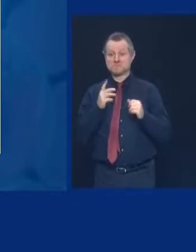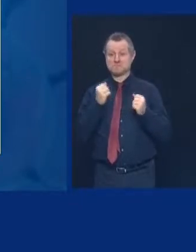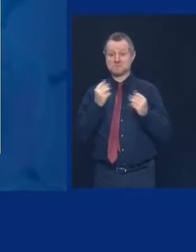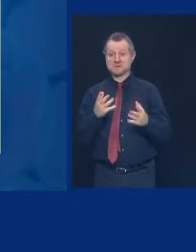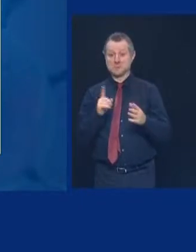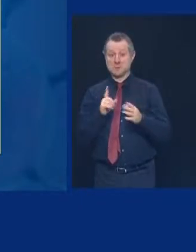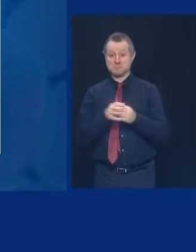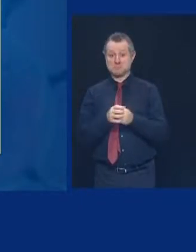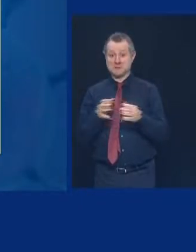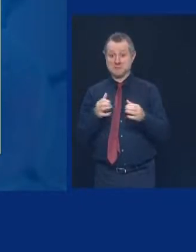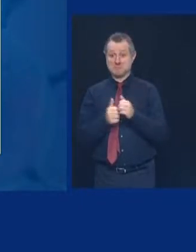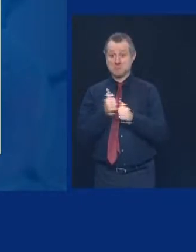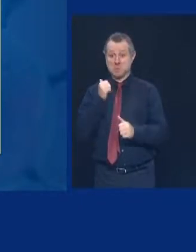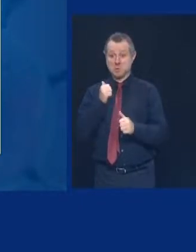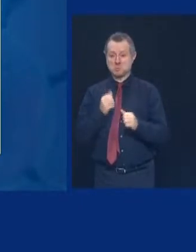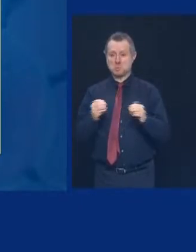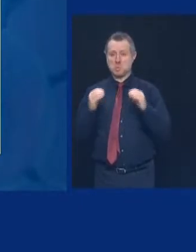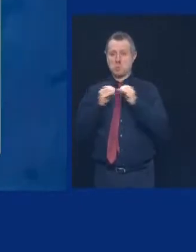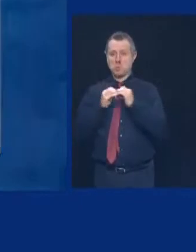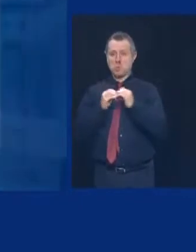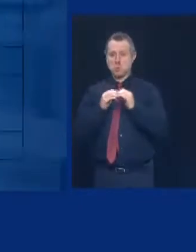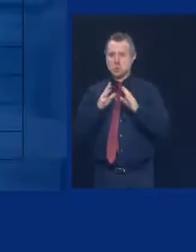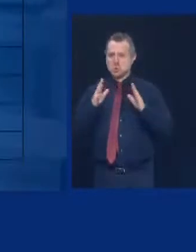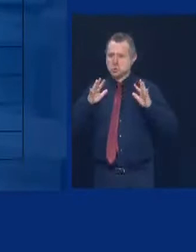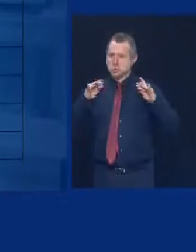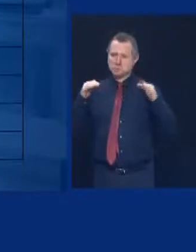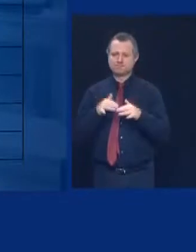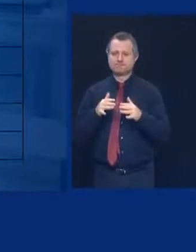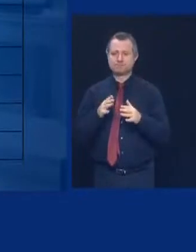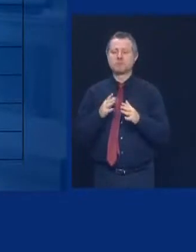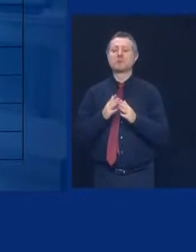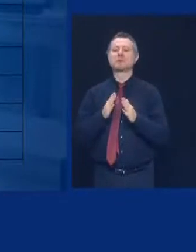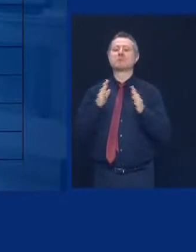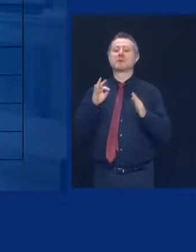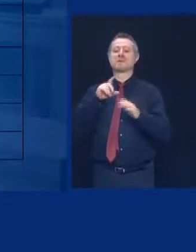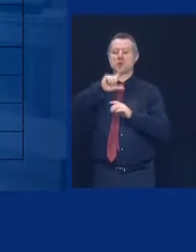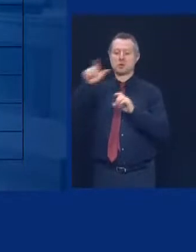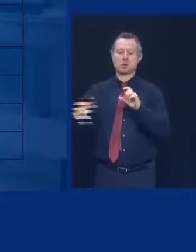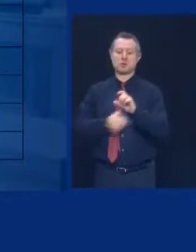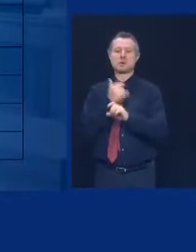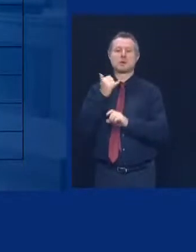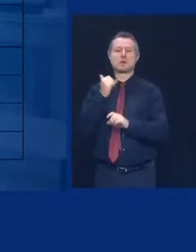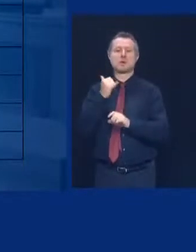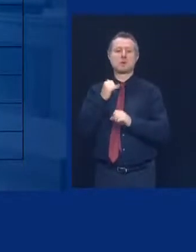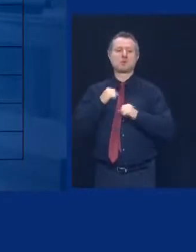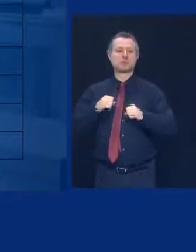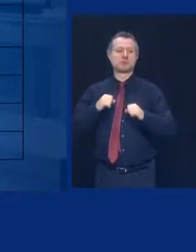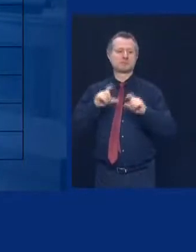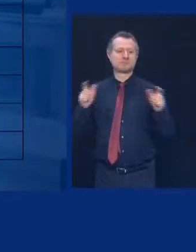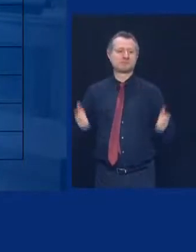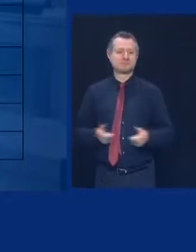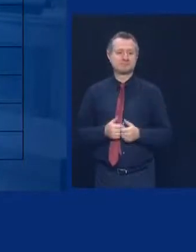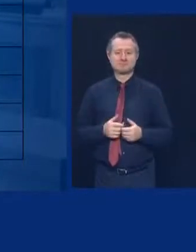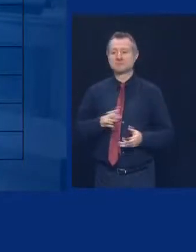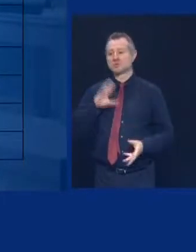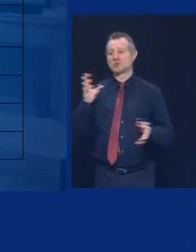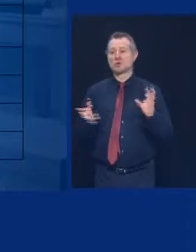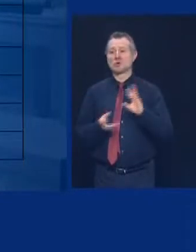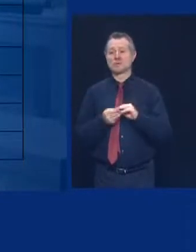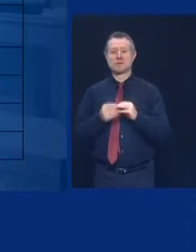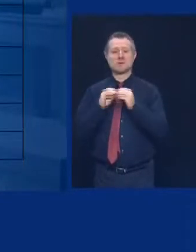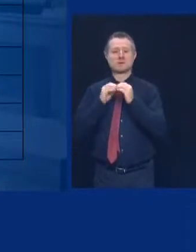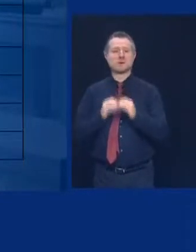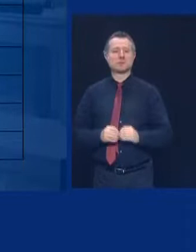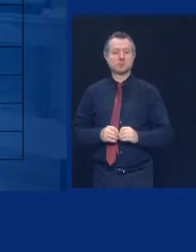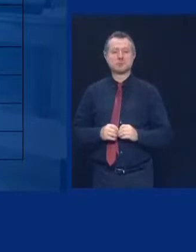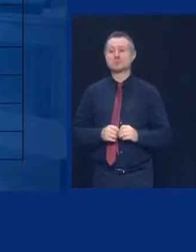then we have a buffer zone, because that's where it's going to spread next. These are the overall numbers.